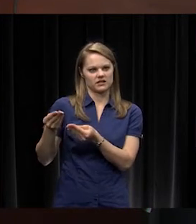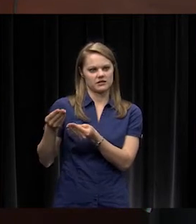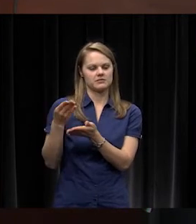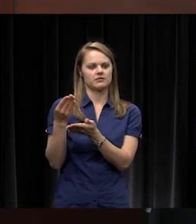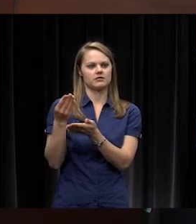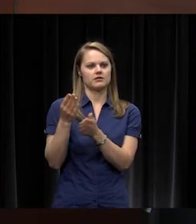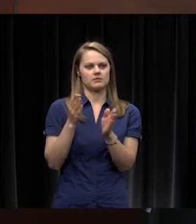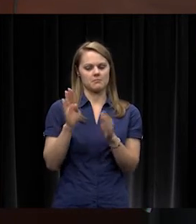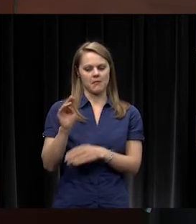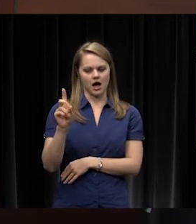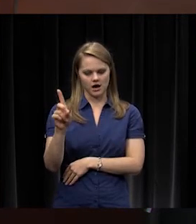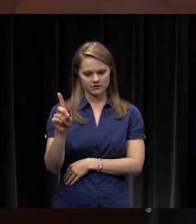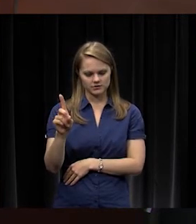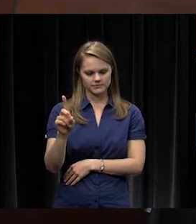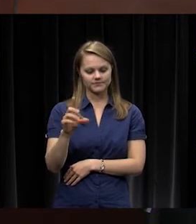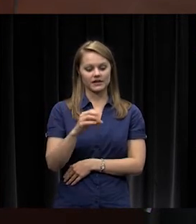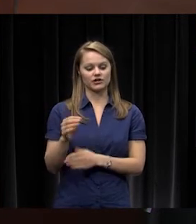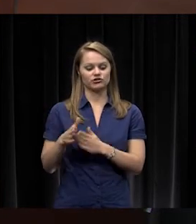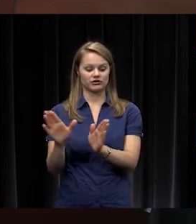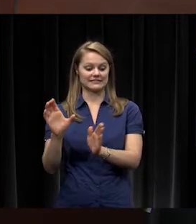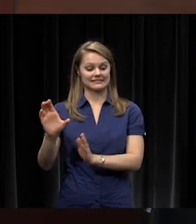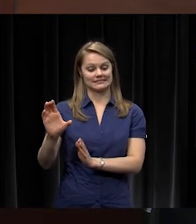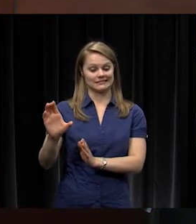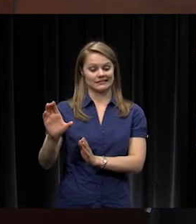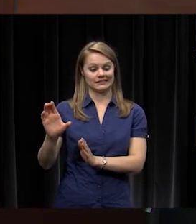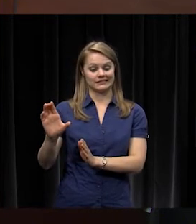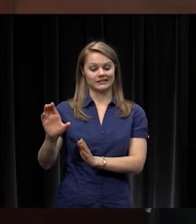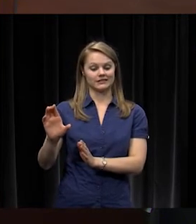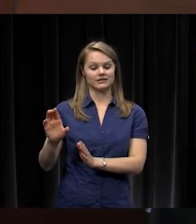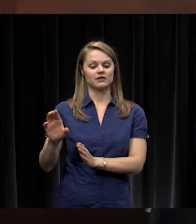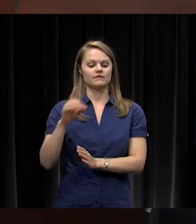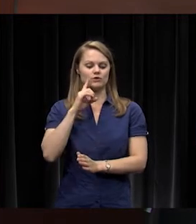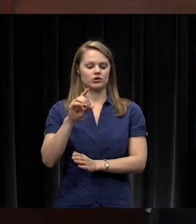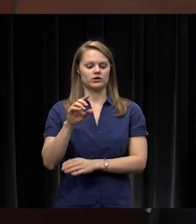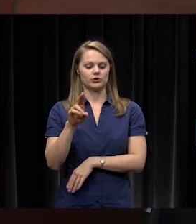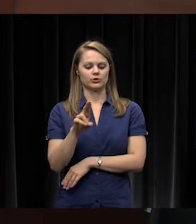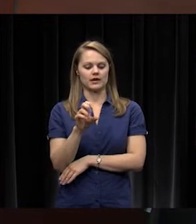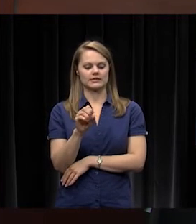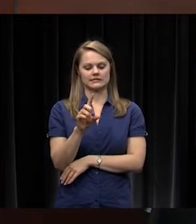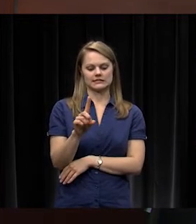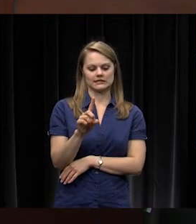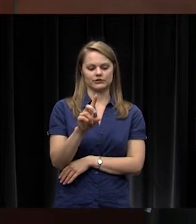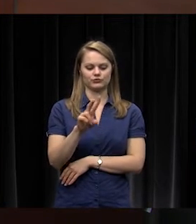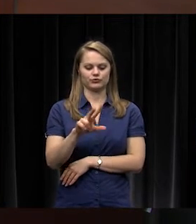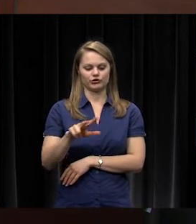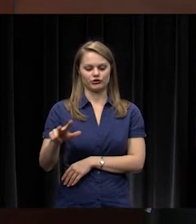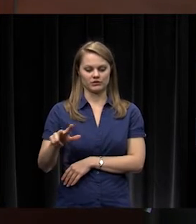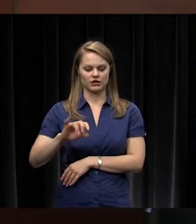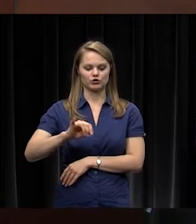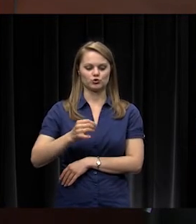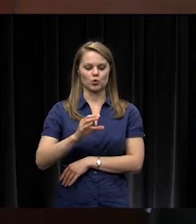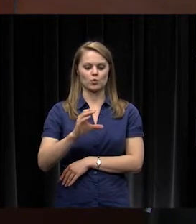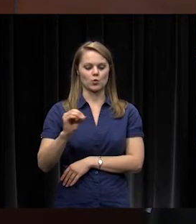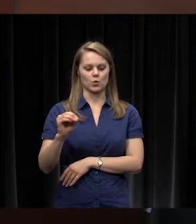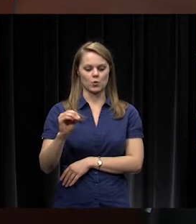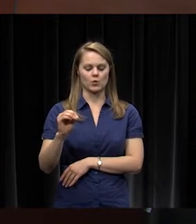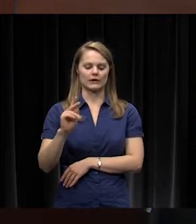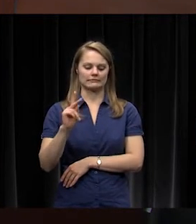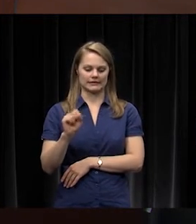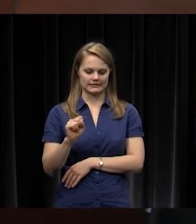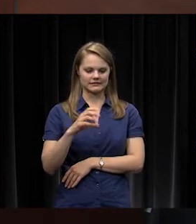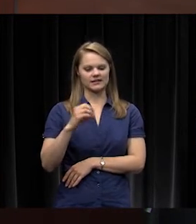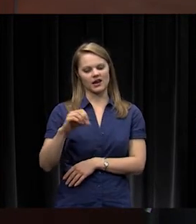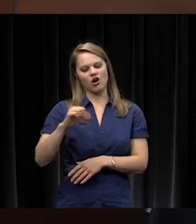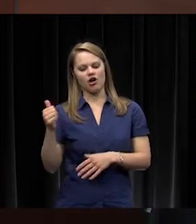2016C general obligation refunding bonds of Unified School District 233, Johnson County, Kansas, and certain other